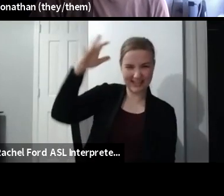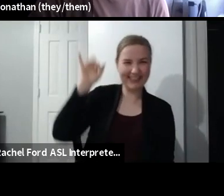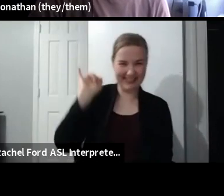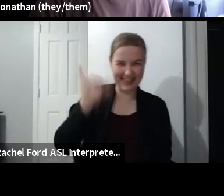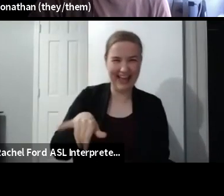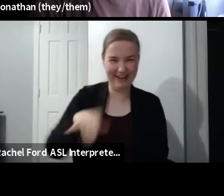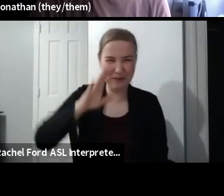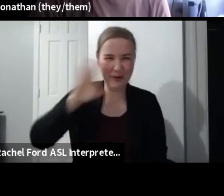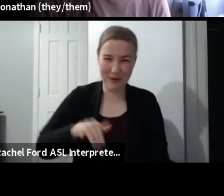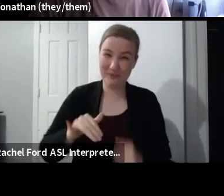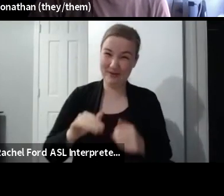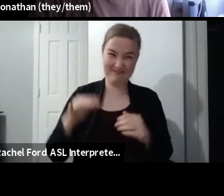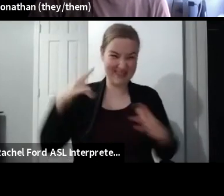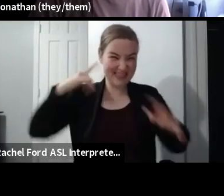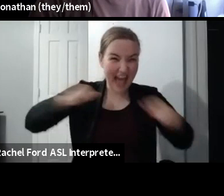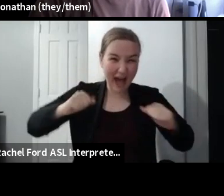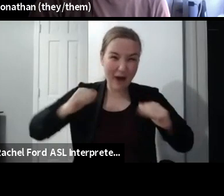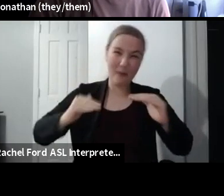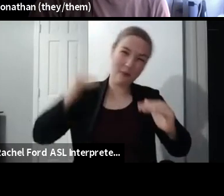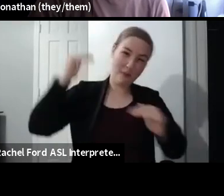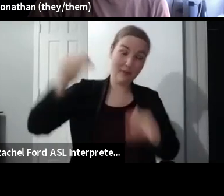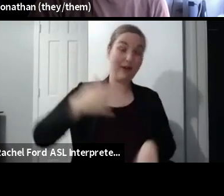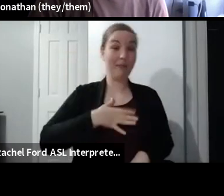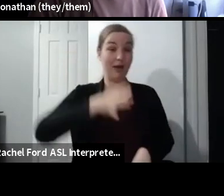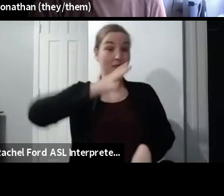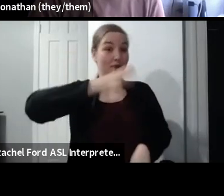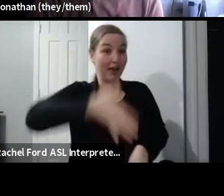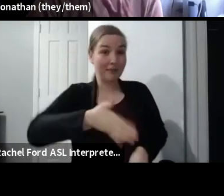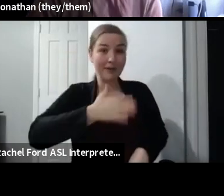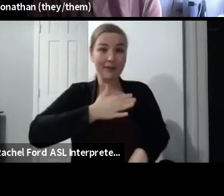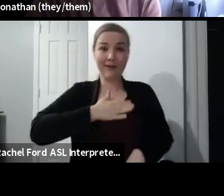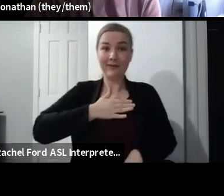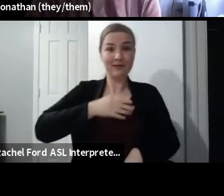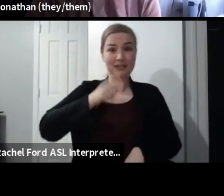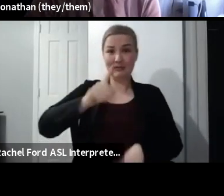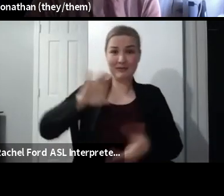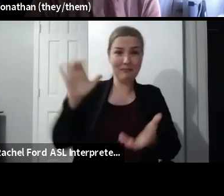just scream at each other when they watch the Mets and the Yankees. And